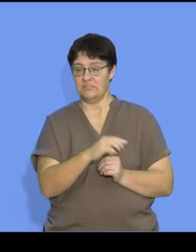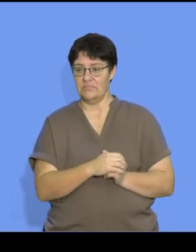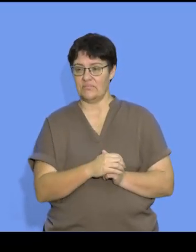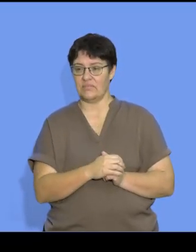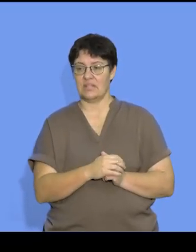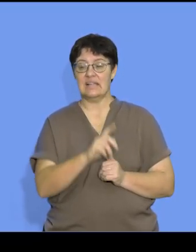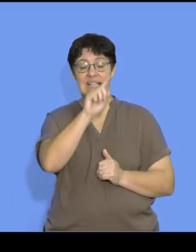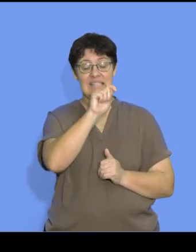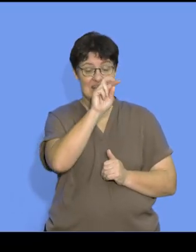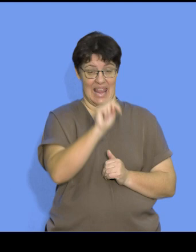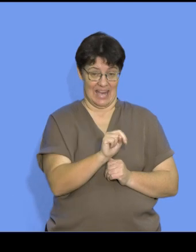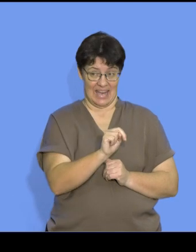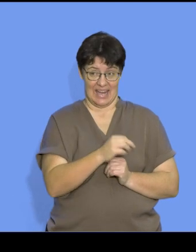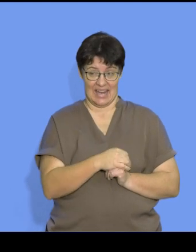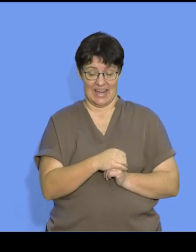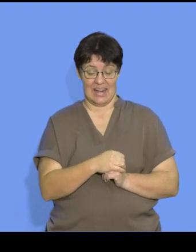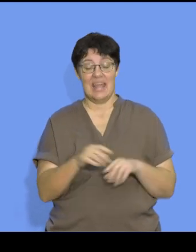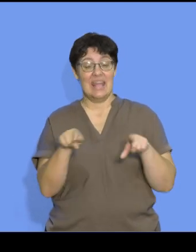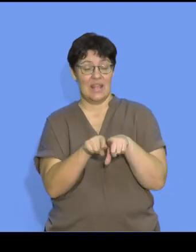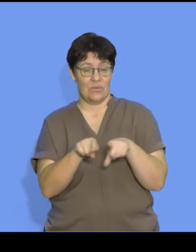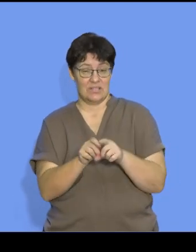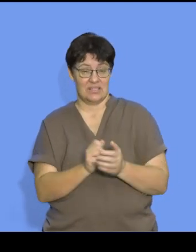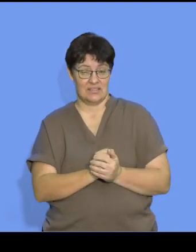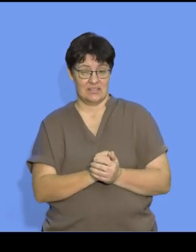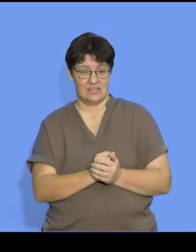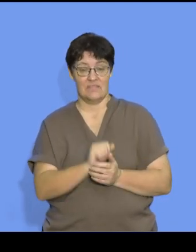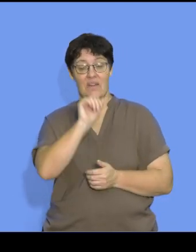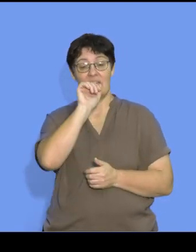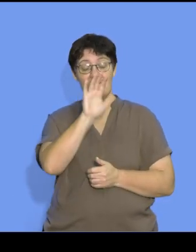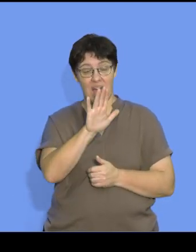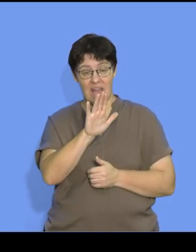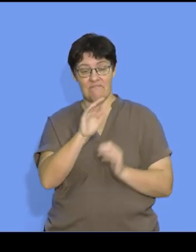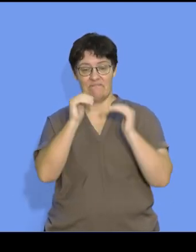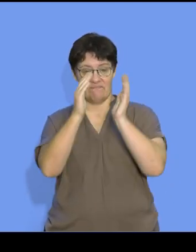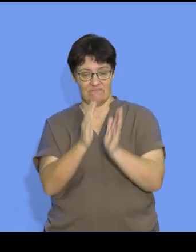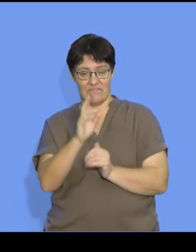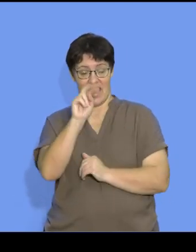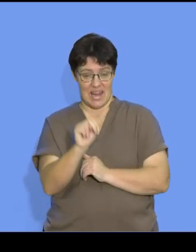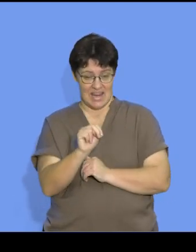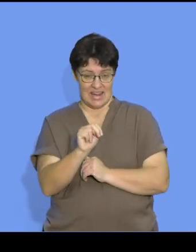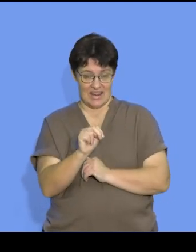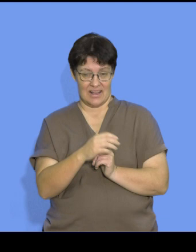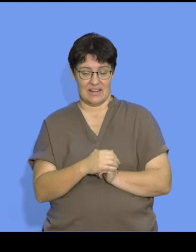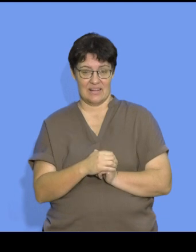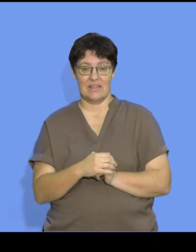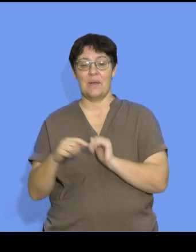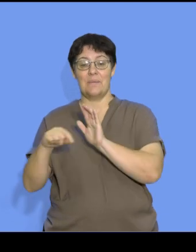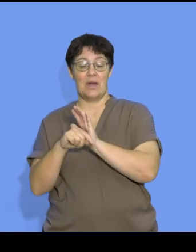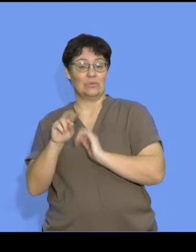general term for the pattern is equal to 5 multiplied by n, which is the term